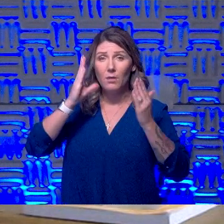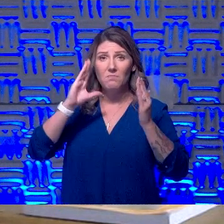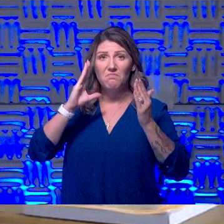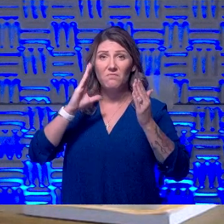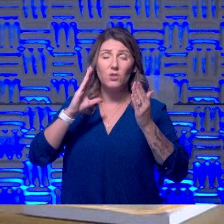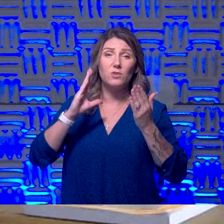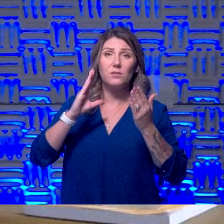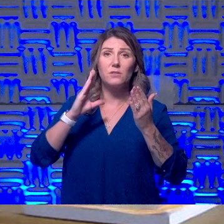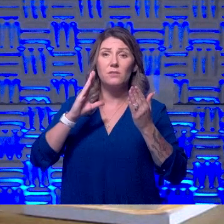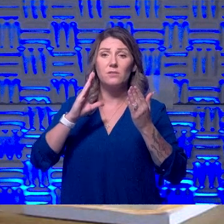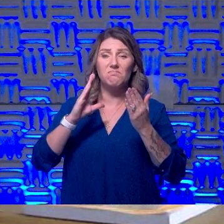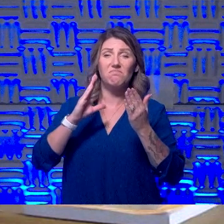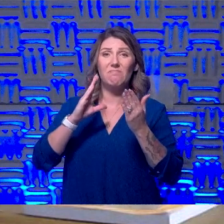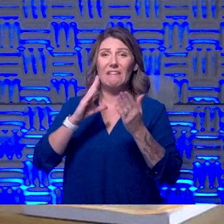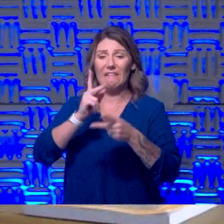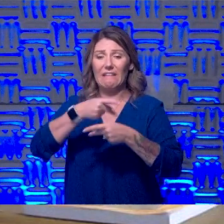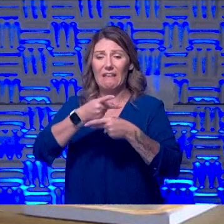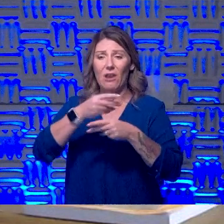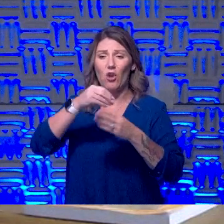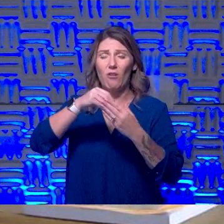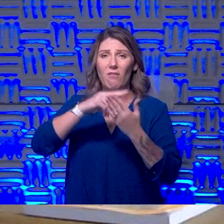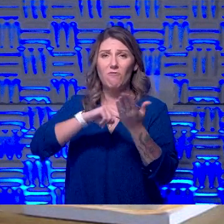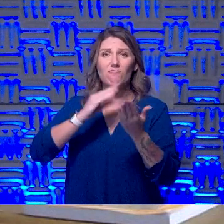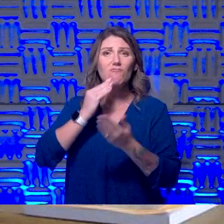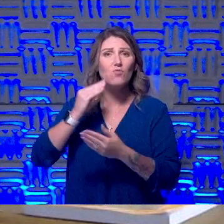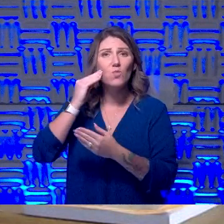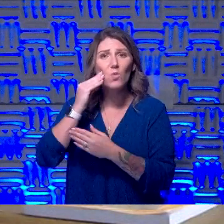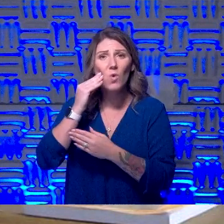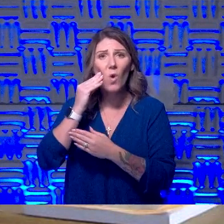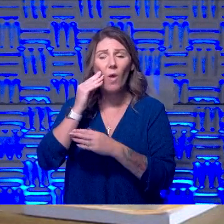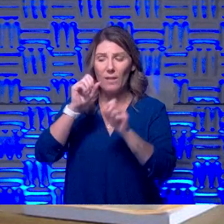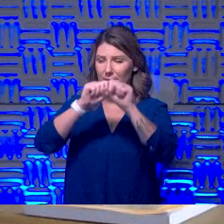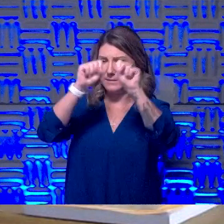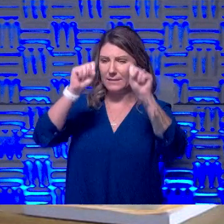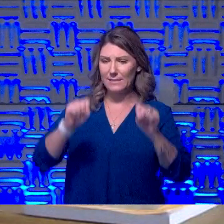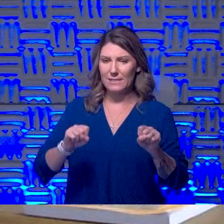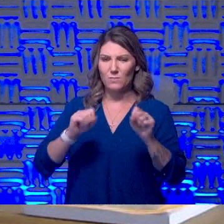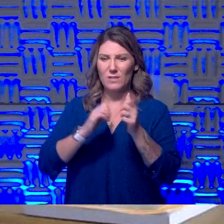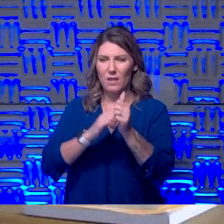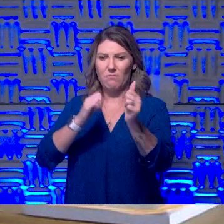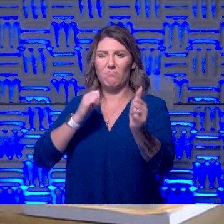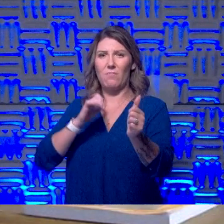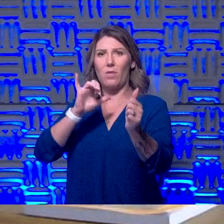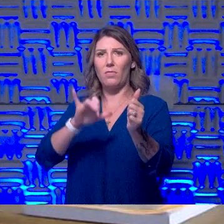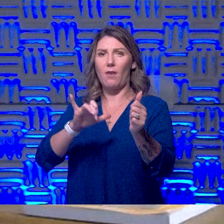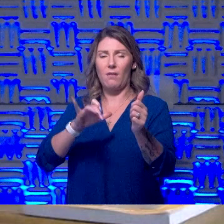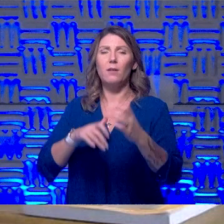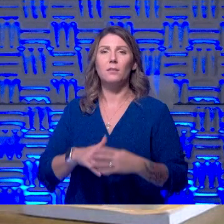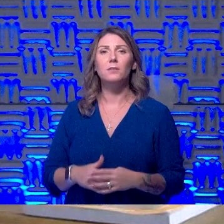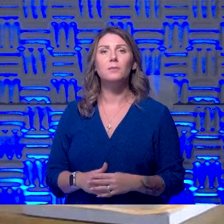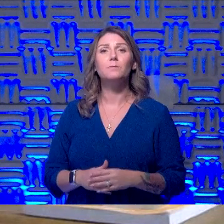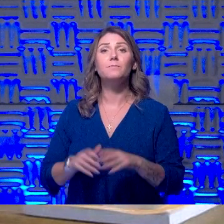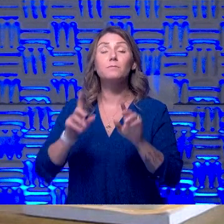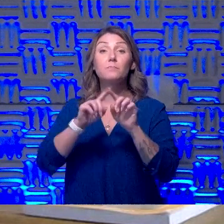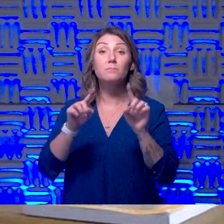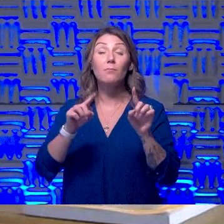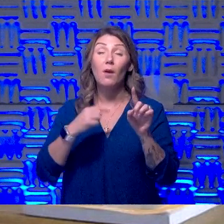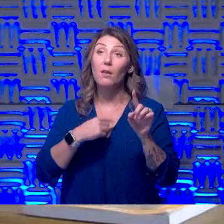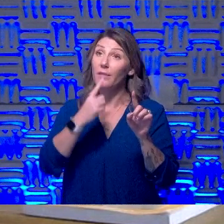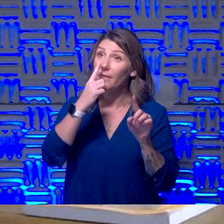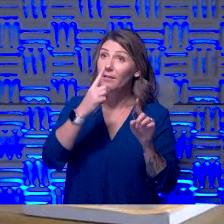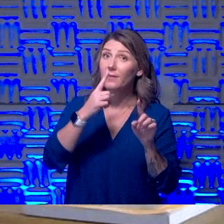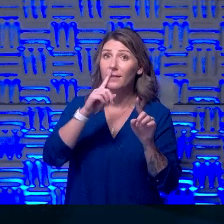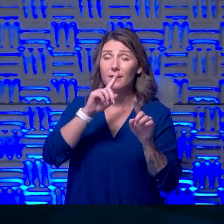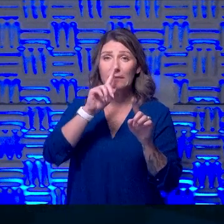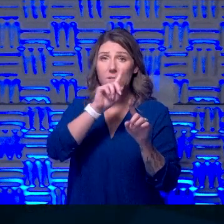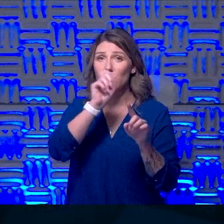opposed to care in institutional settings, which the system was kind of moving away from that anyway. But I think that's a question